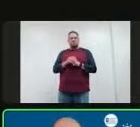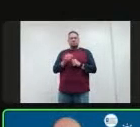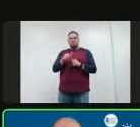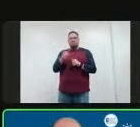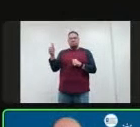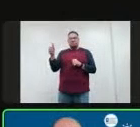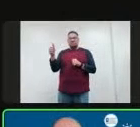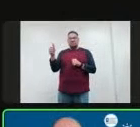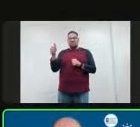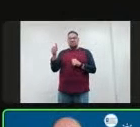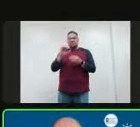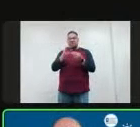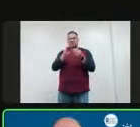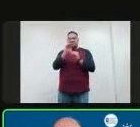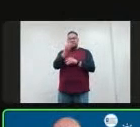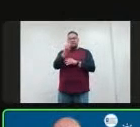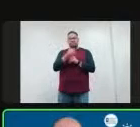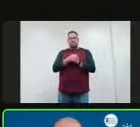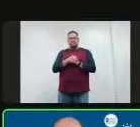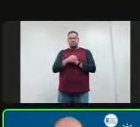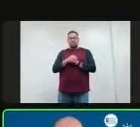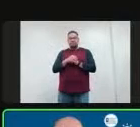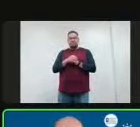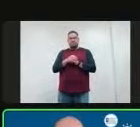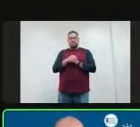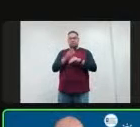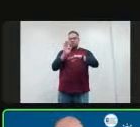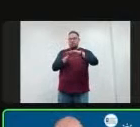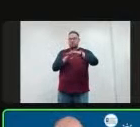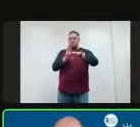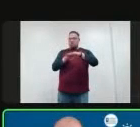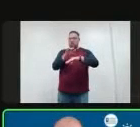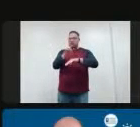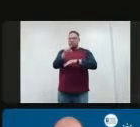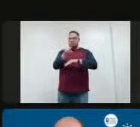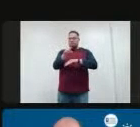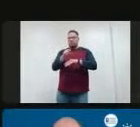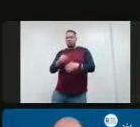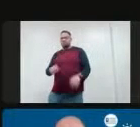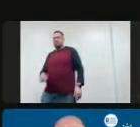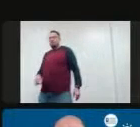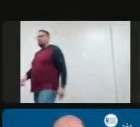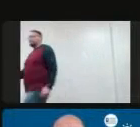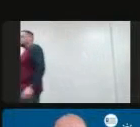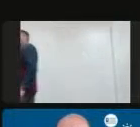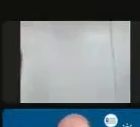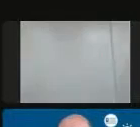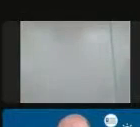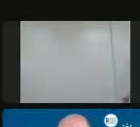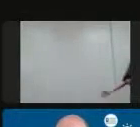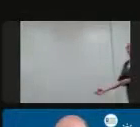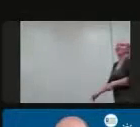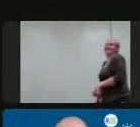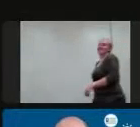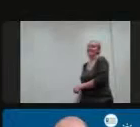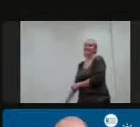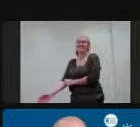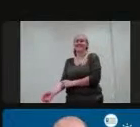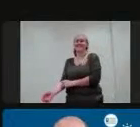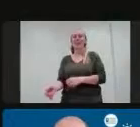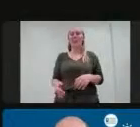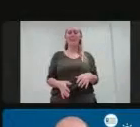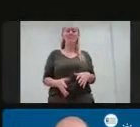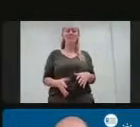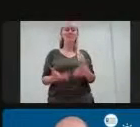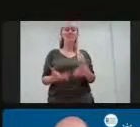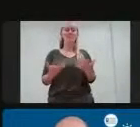Anything else on number 10? I've worn you all out. You know, the number 10, you know, we